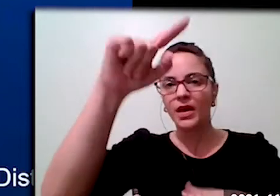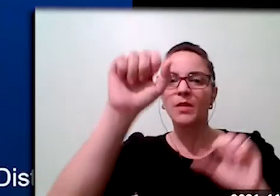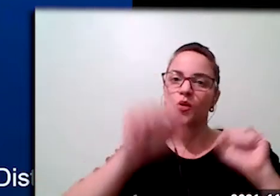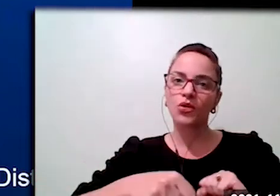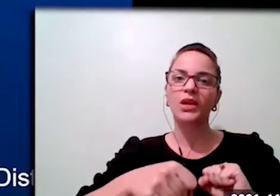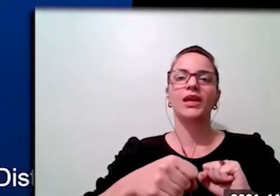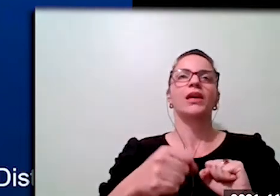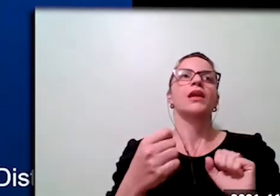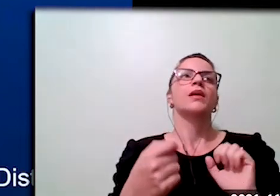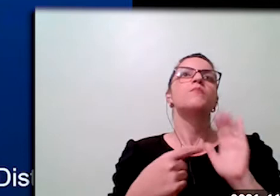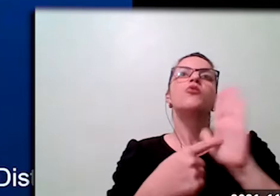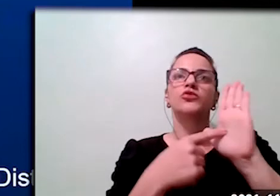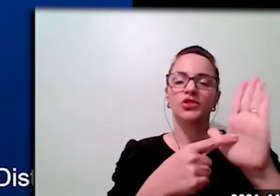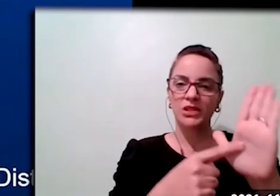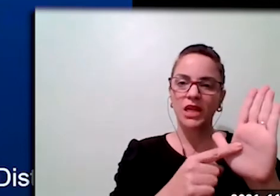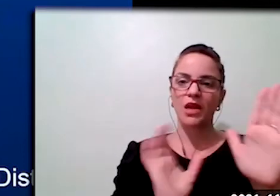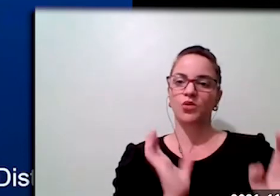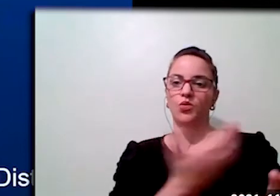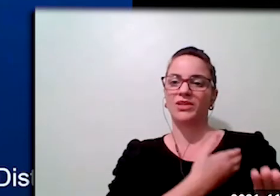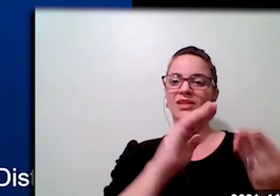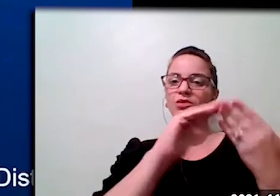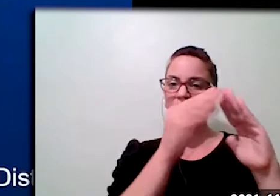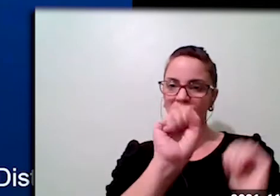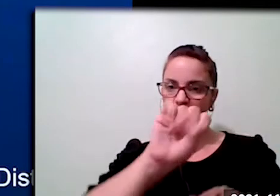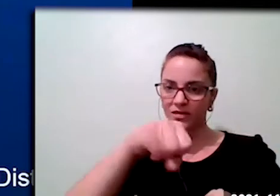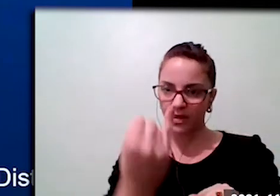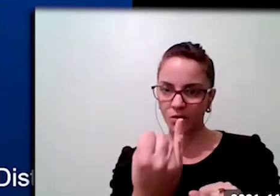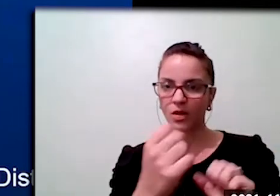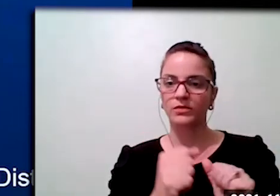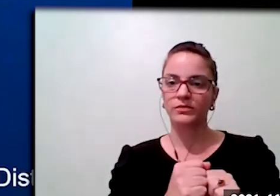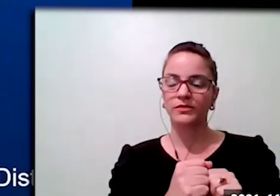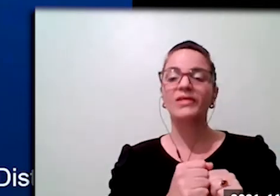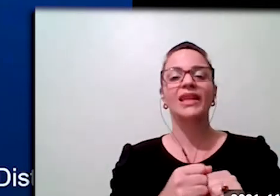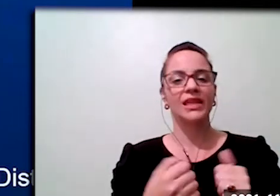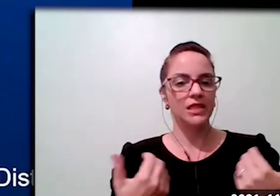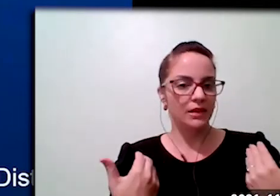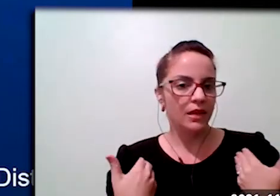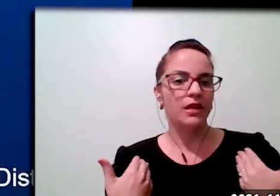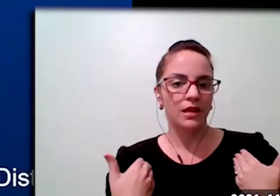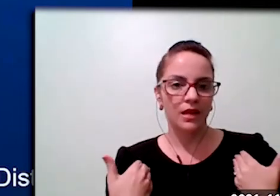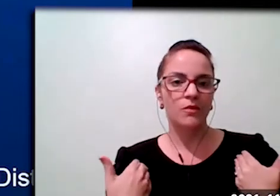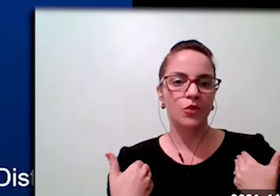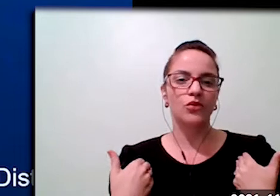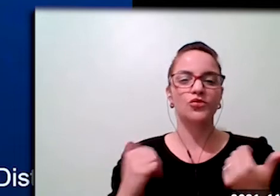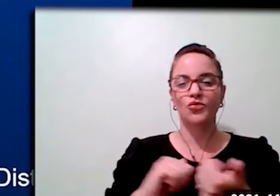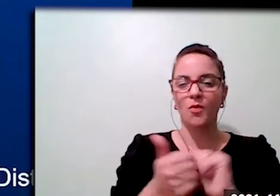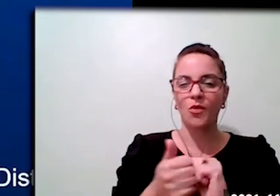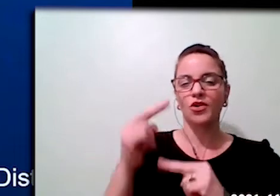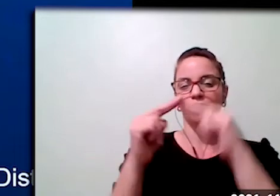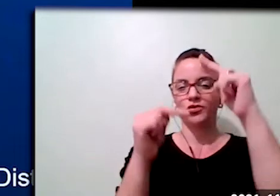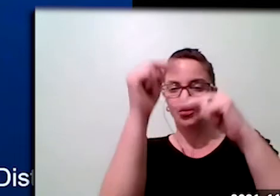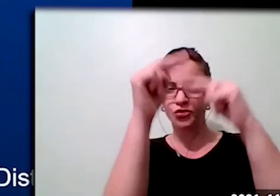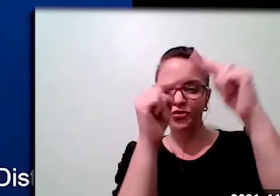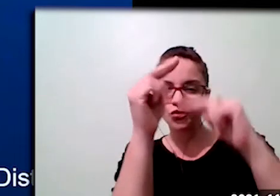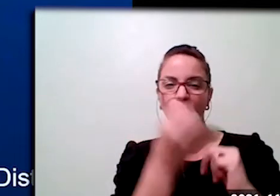San Juan and the islet deserve. And here are the concepts, again, the district building sites, structures, and objects